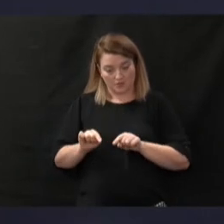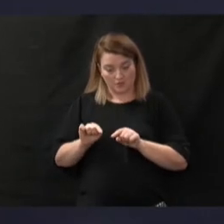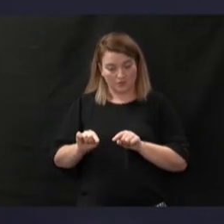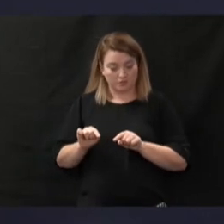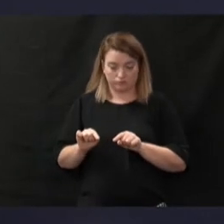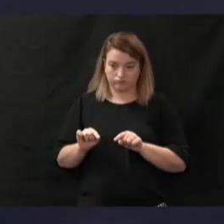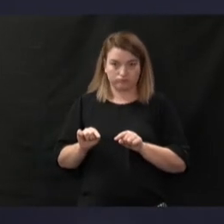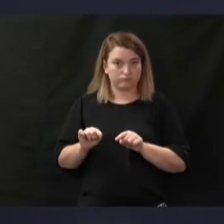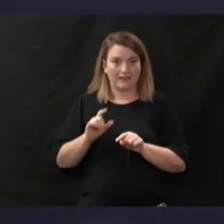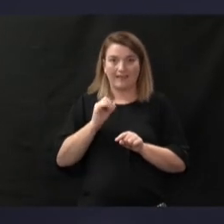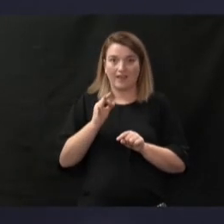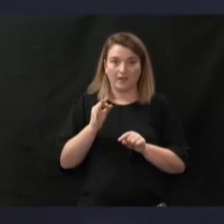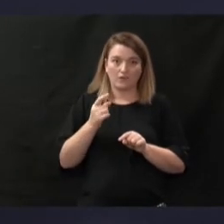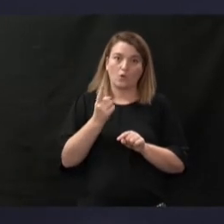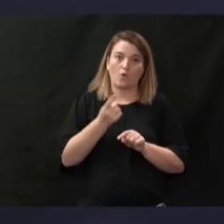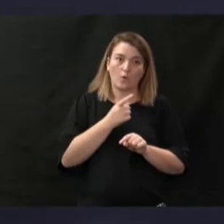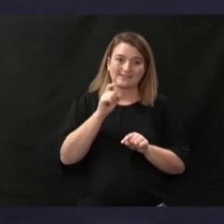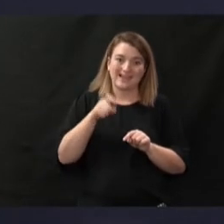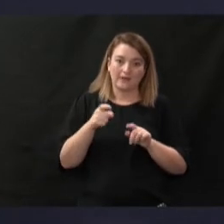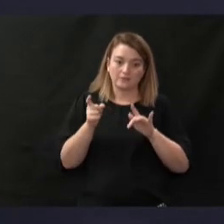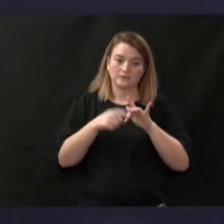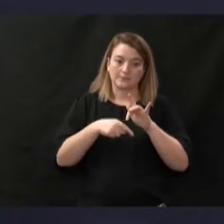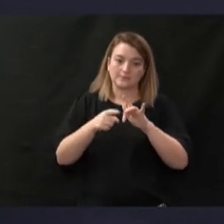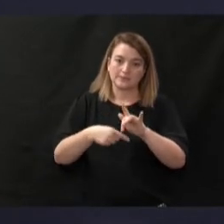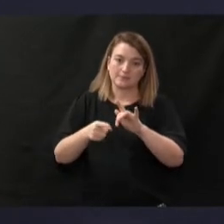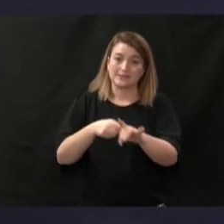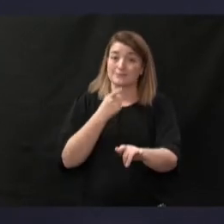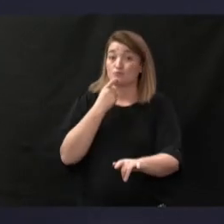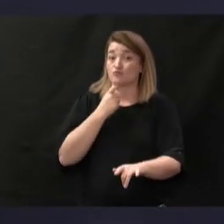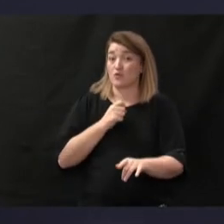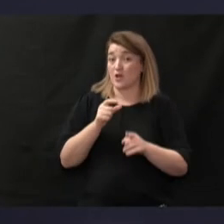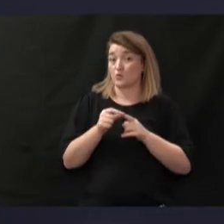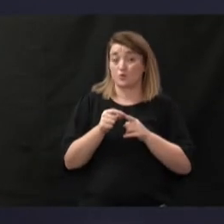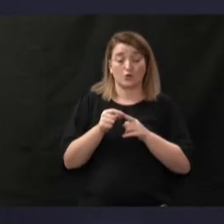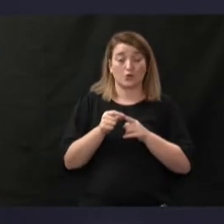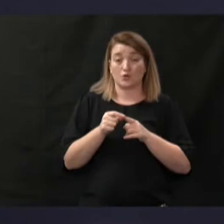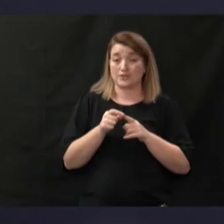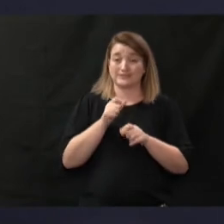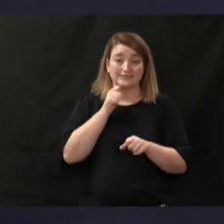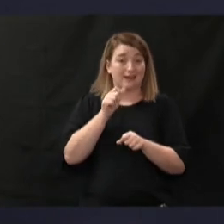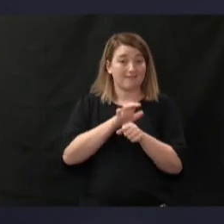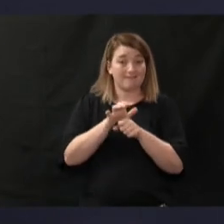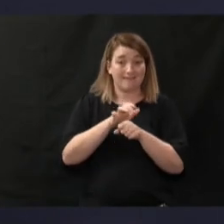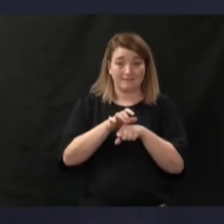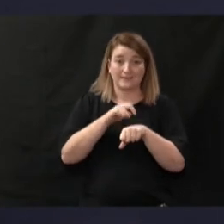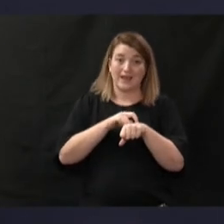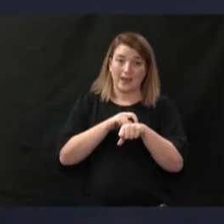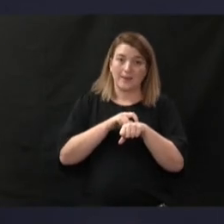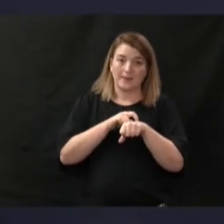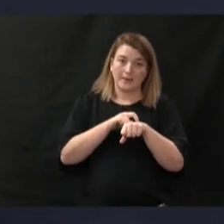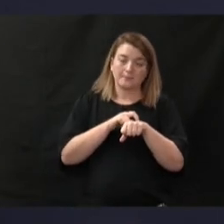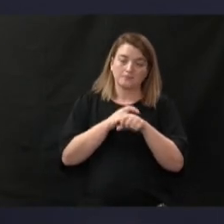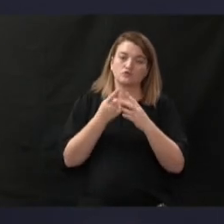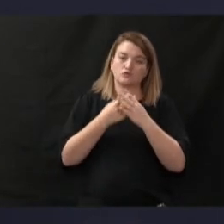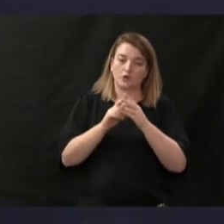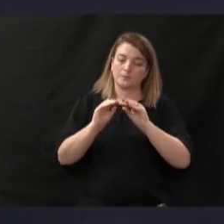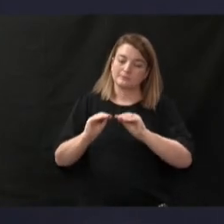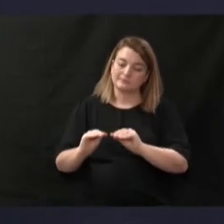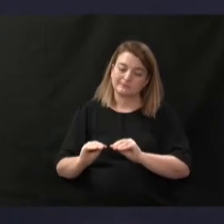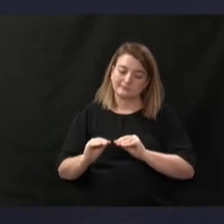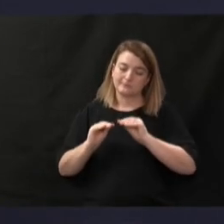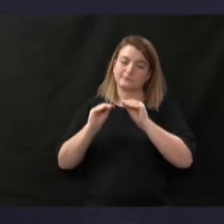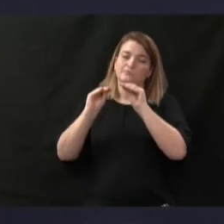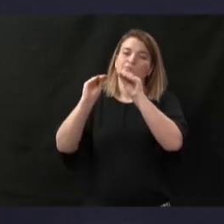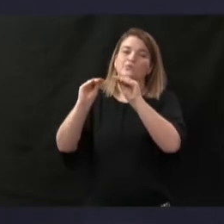always ditching the red word, just because you don't have time. So move it to the beginning sometimes. But you don't want to interweave it